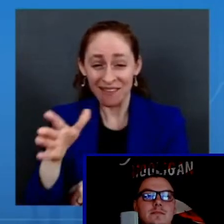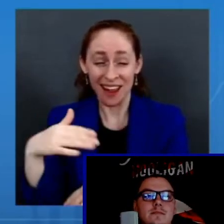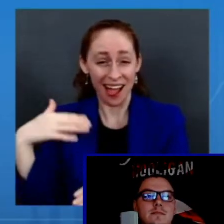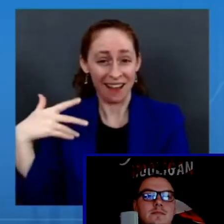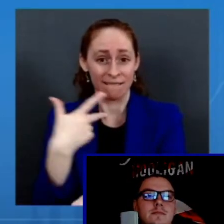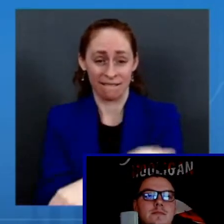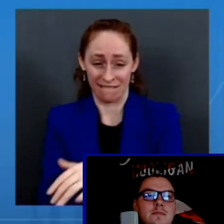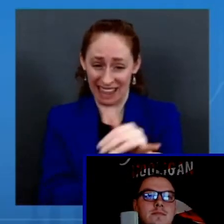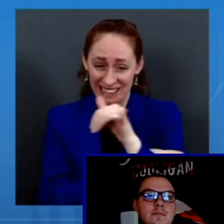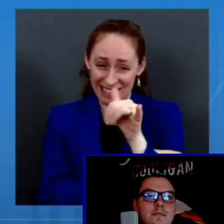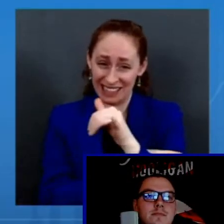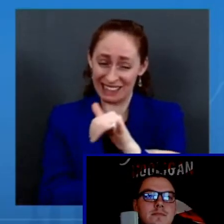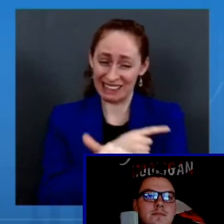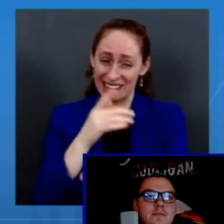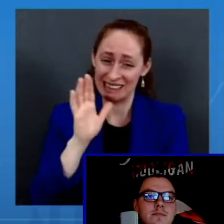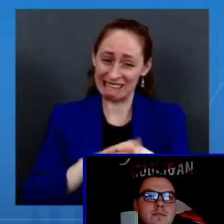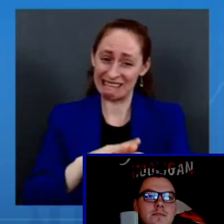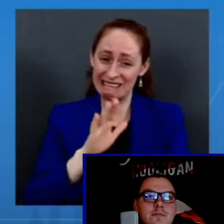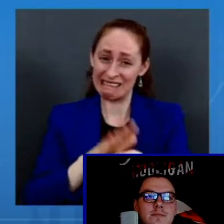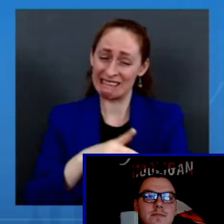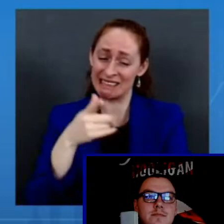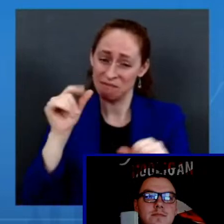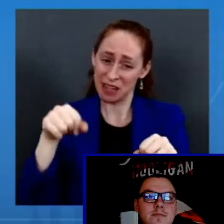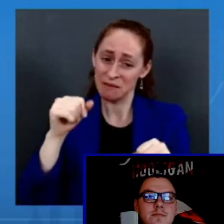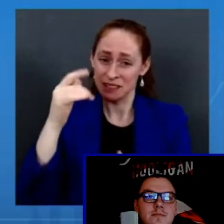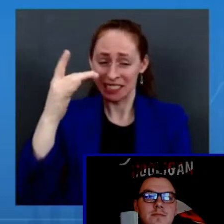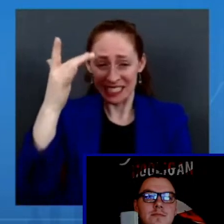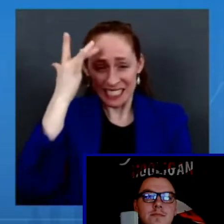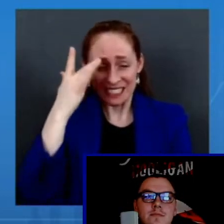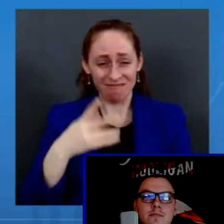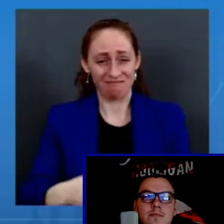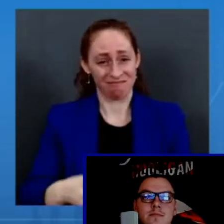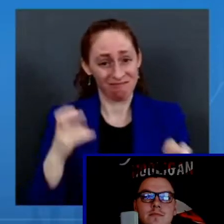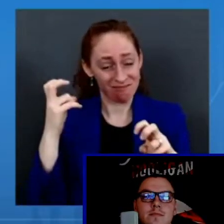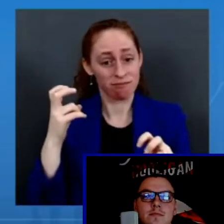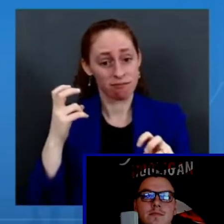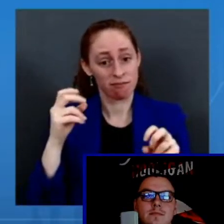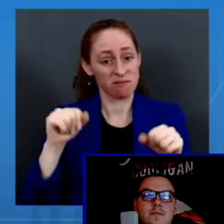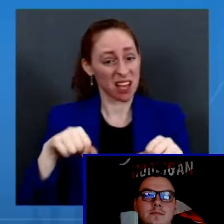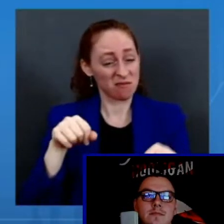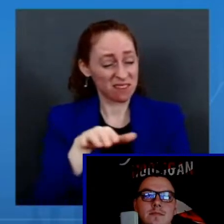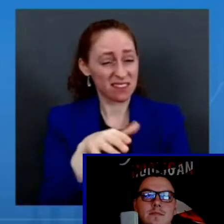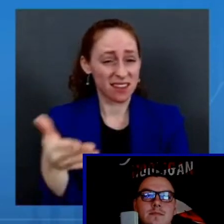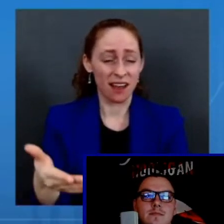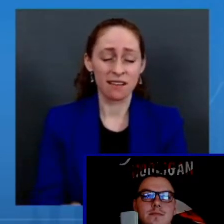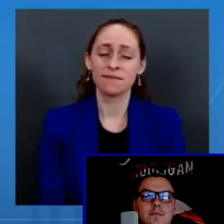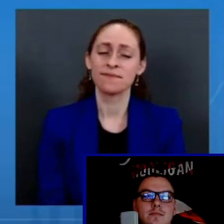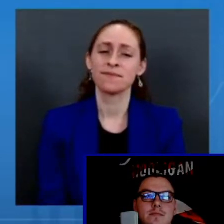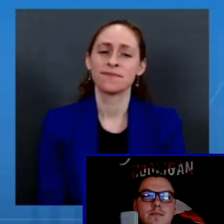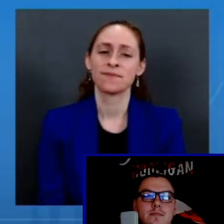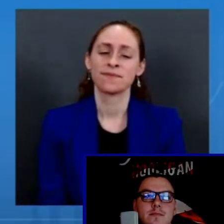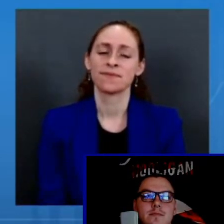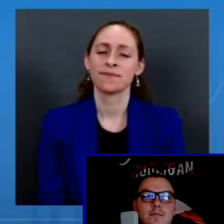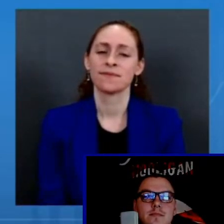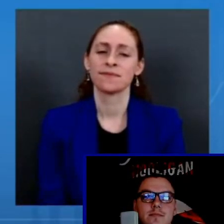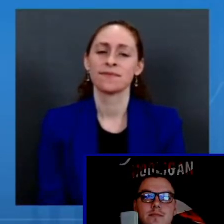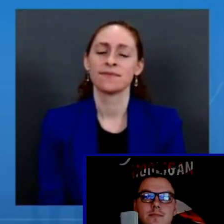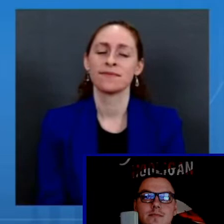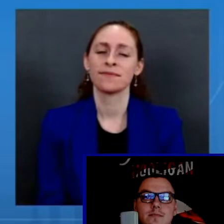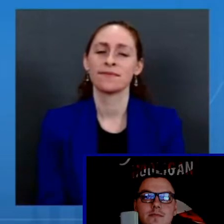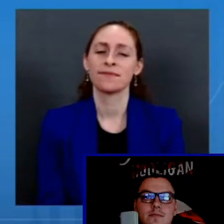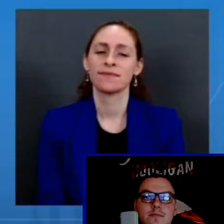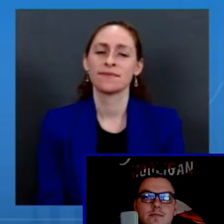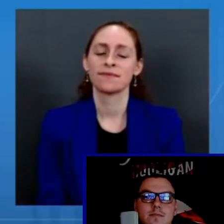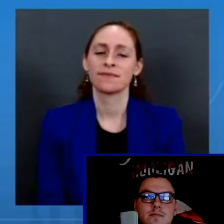moment. Yesterday, the president announced new actions the administration is taking to protect families, communities, and hospitals